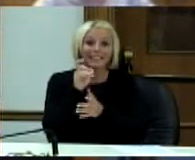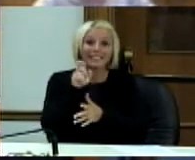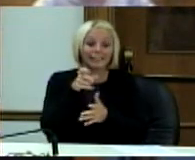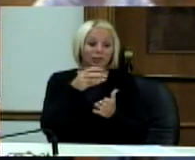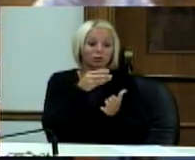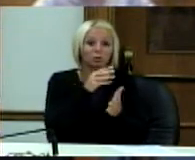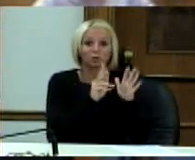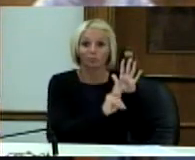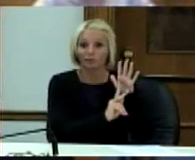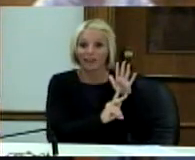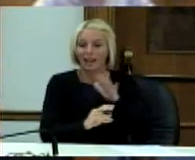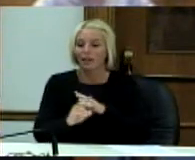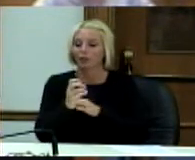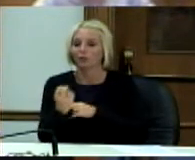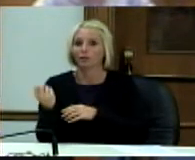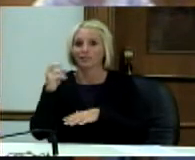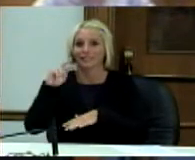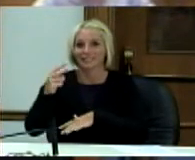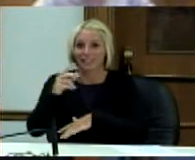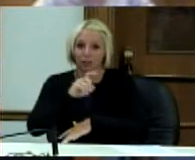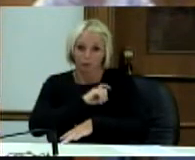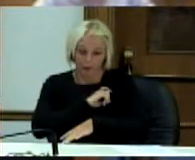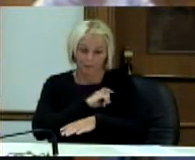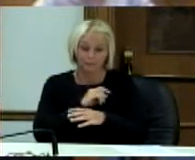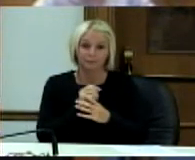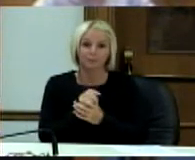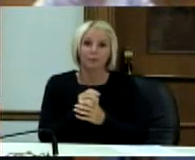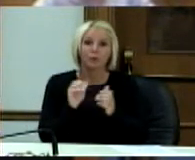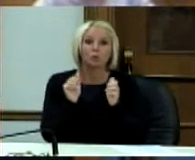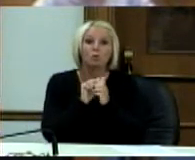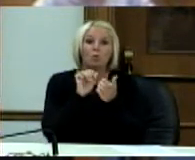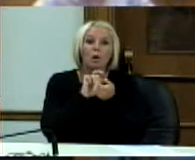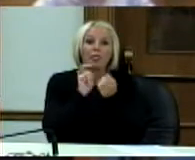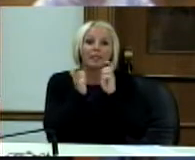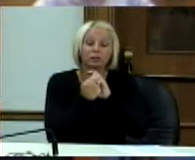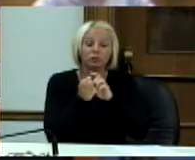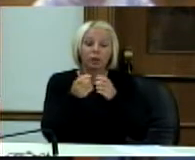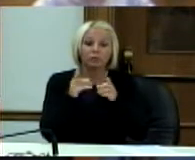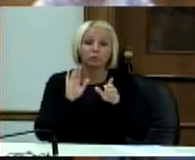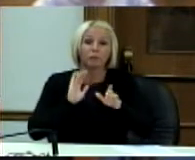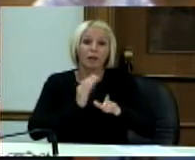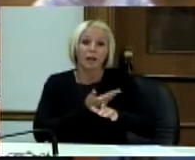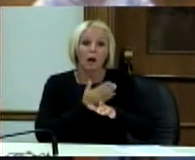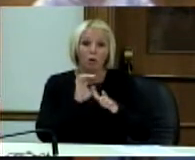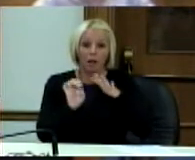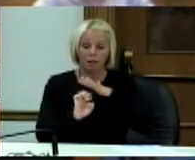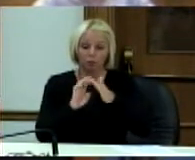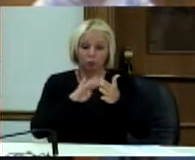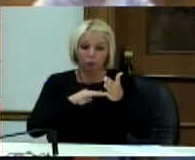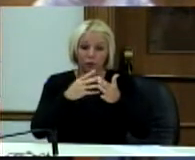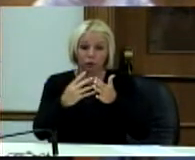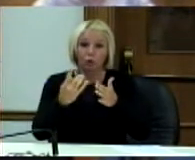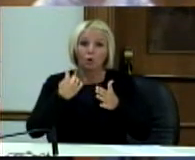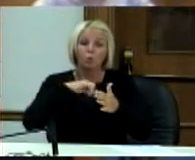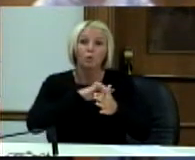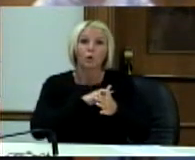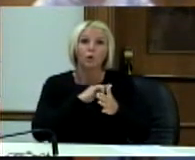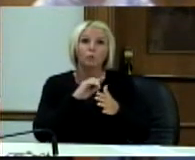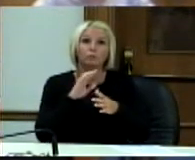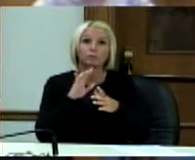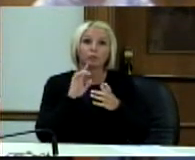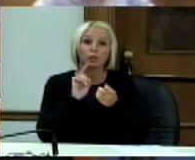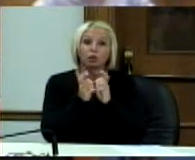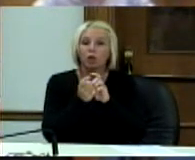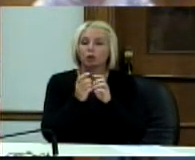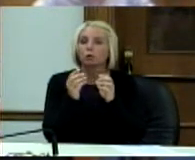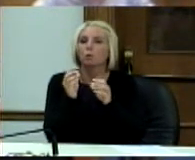population. So what we have proposed is that with the change in our elementary schedule, we're going to